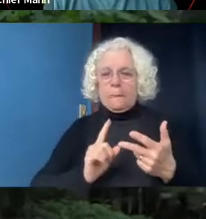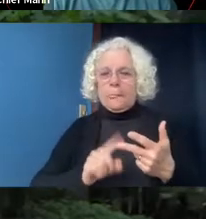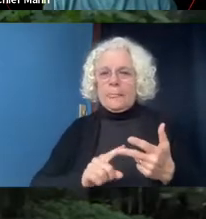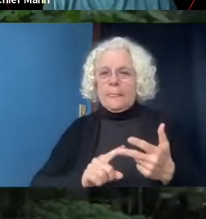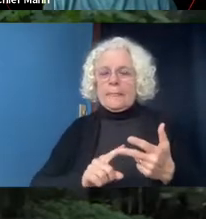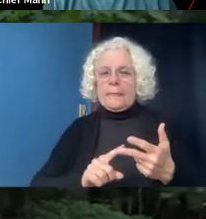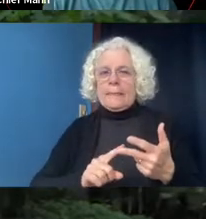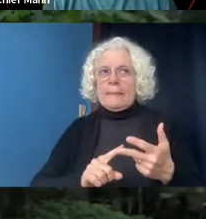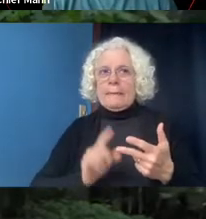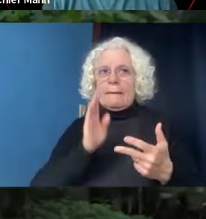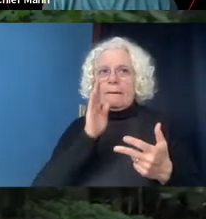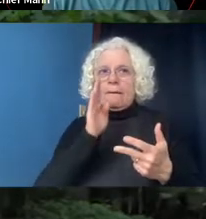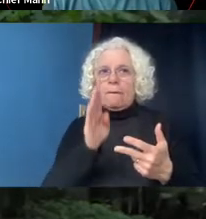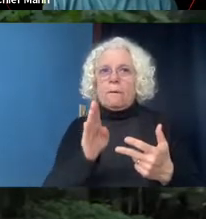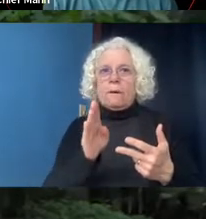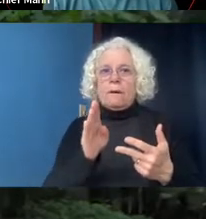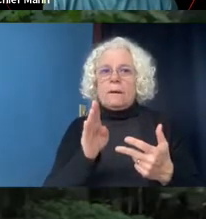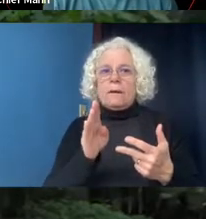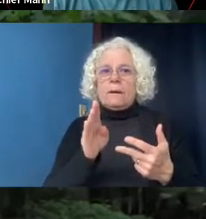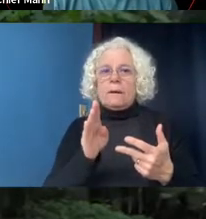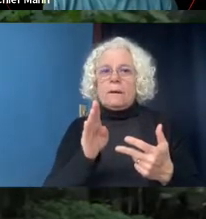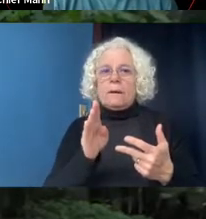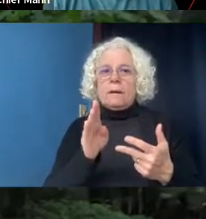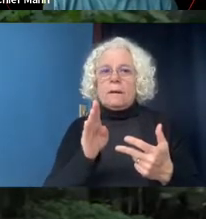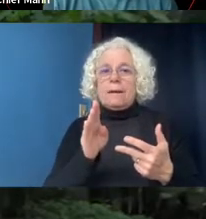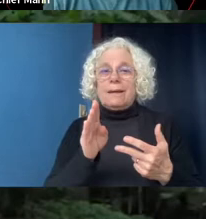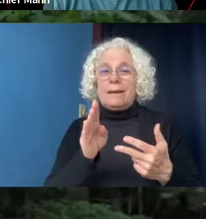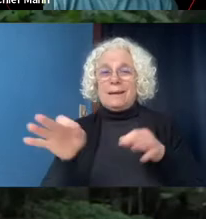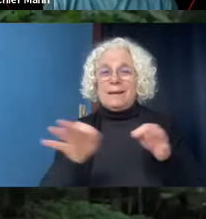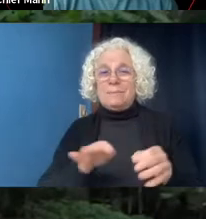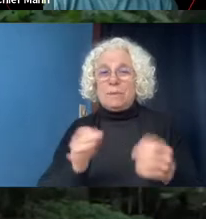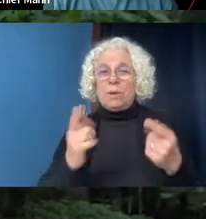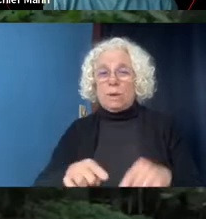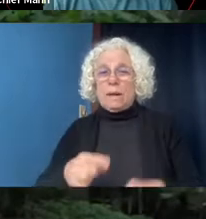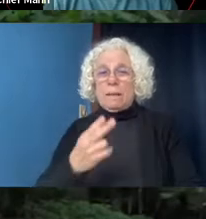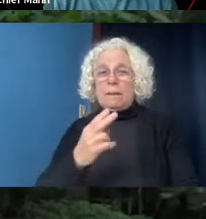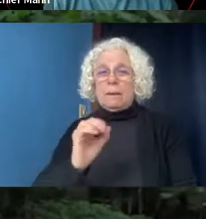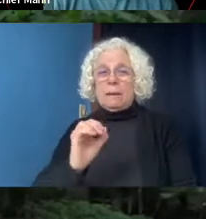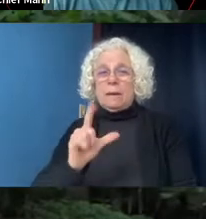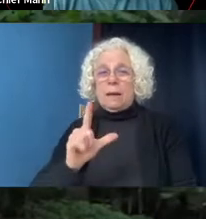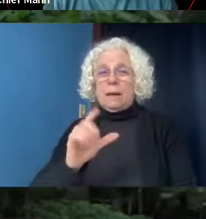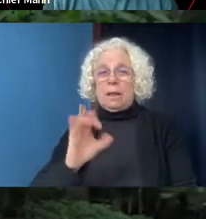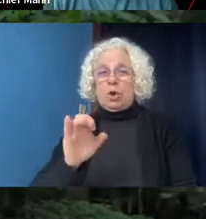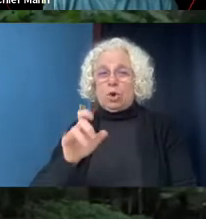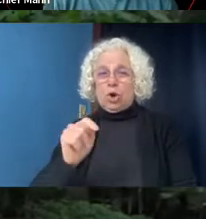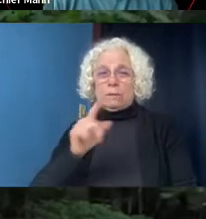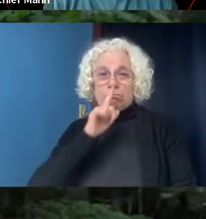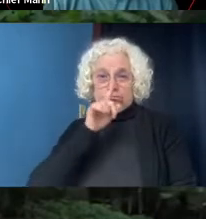you through our Holocaust. It will take you through